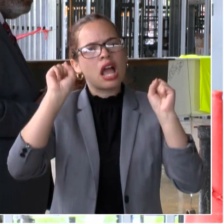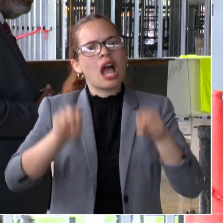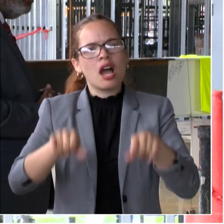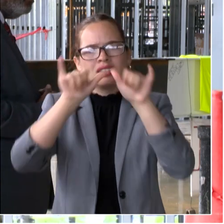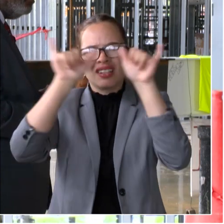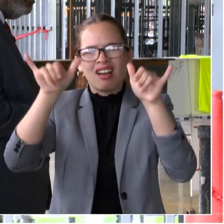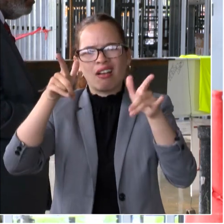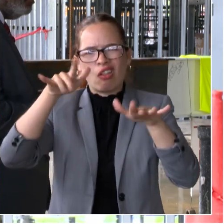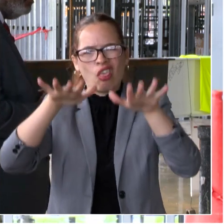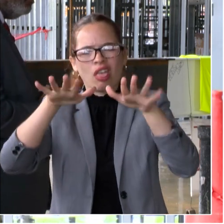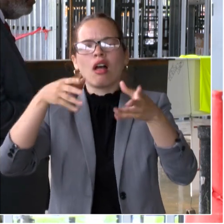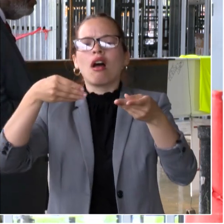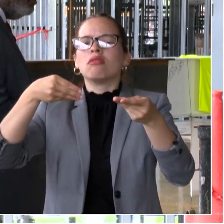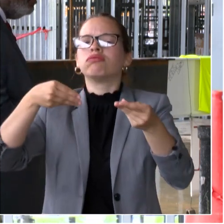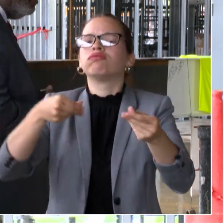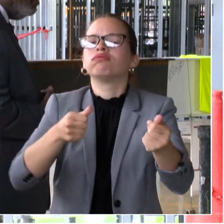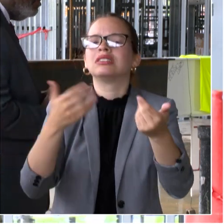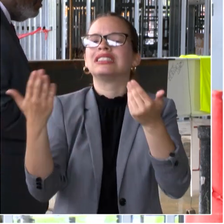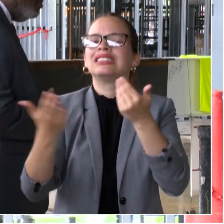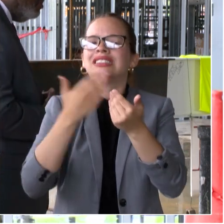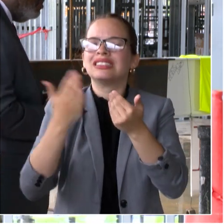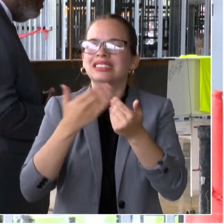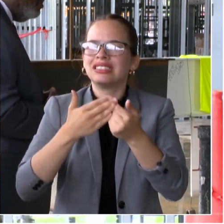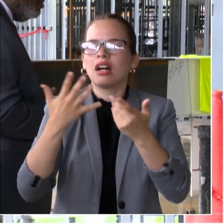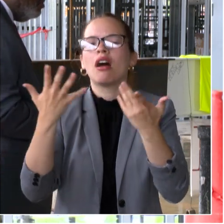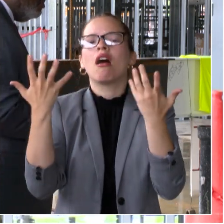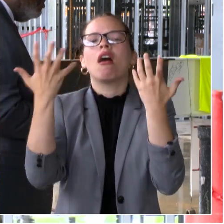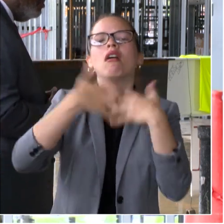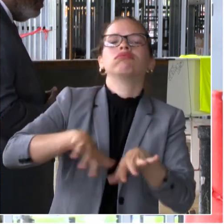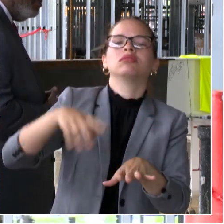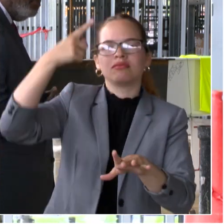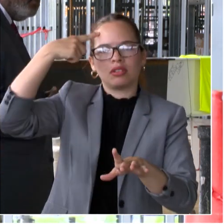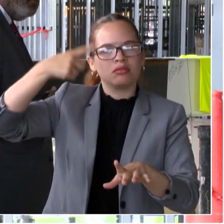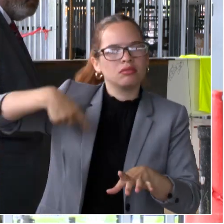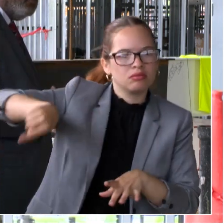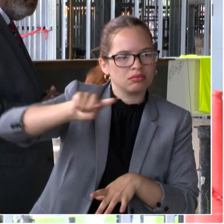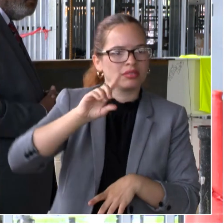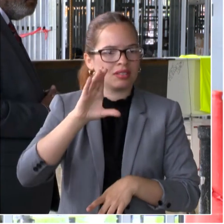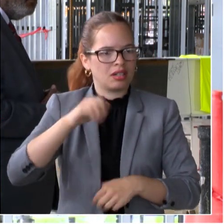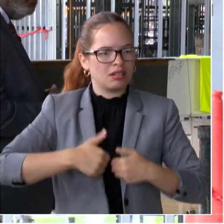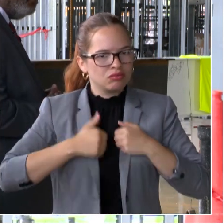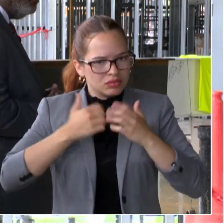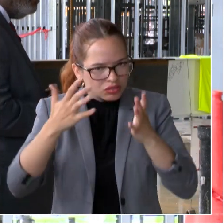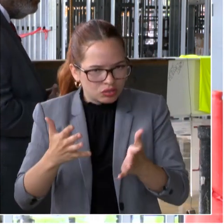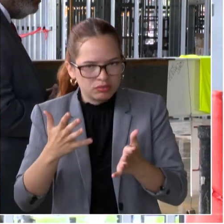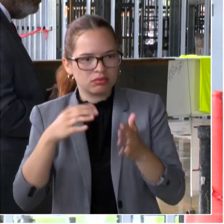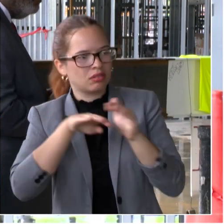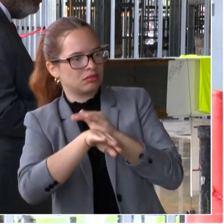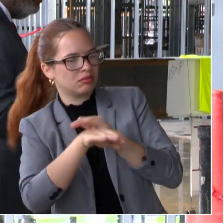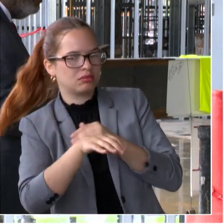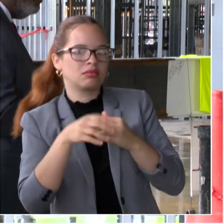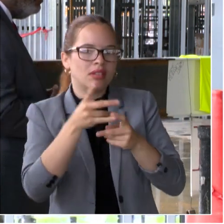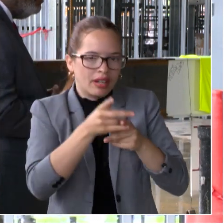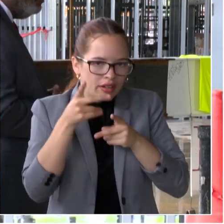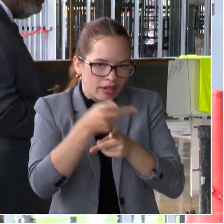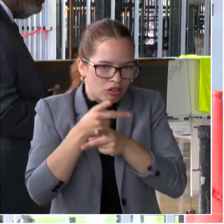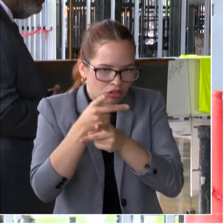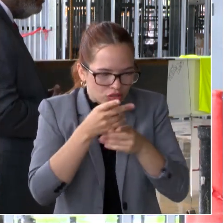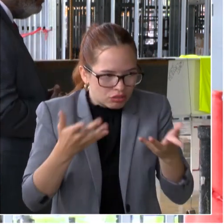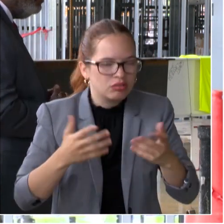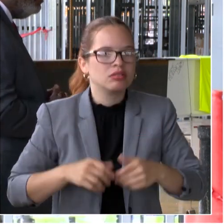care at the right time and at the right place. We will improve access to health care and create a streamlined system that